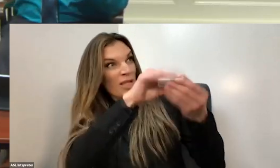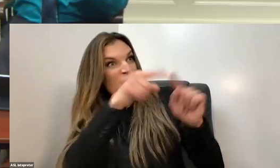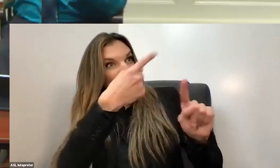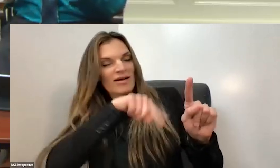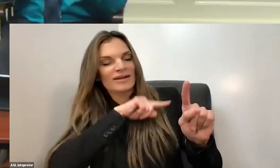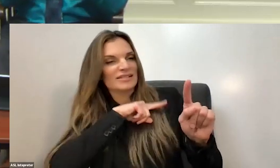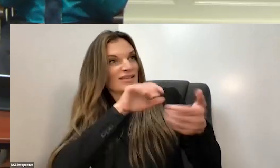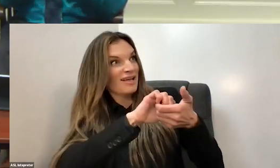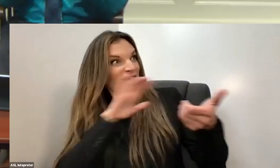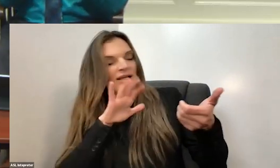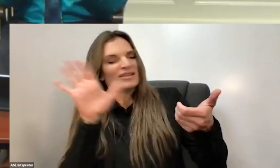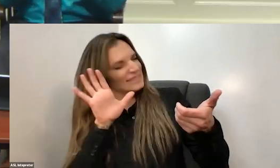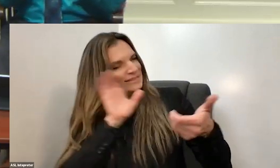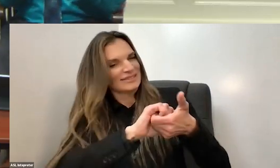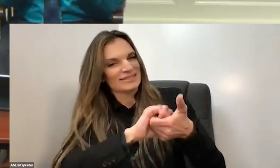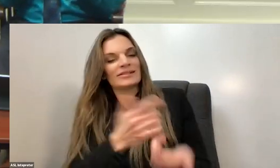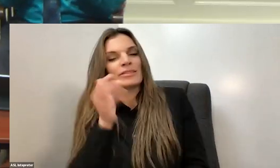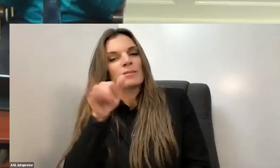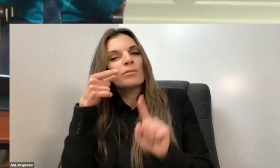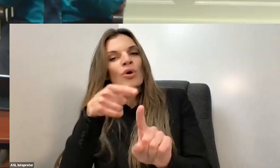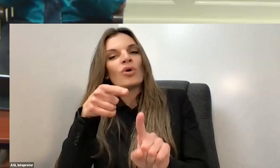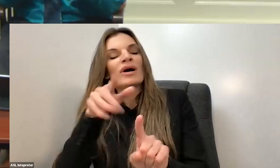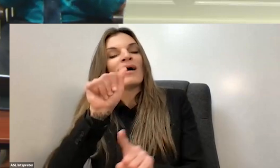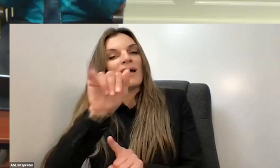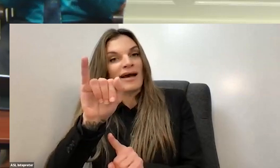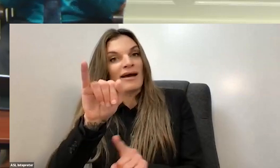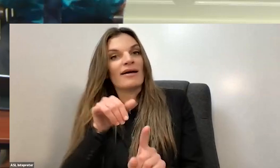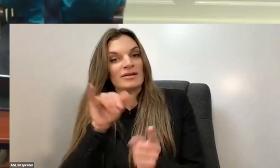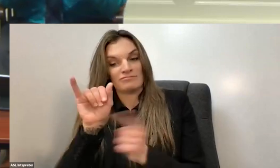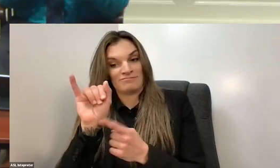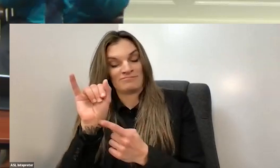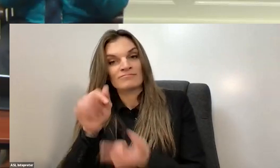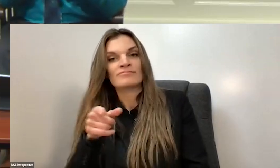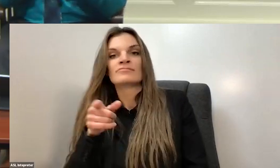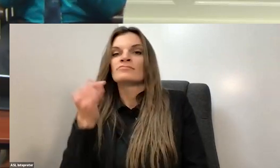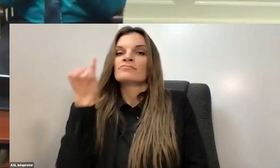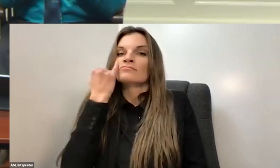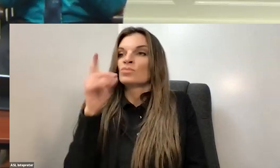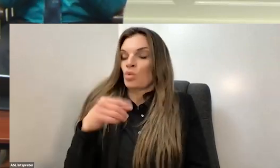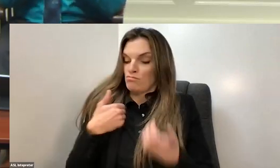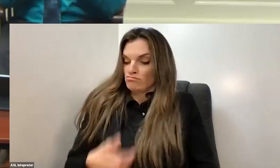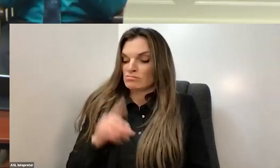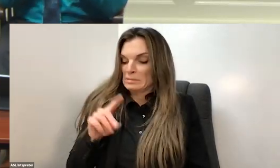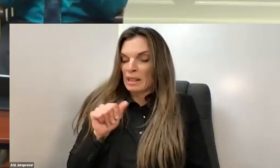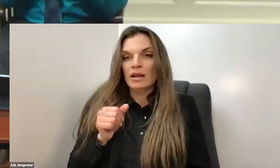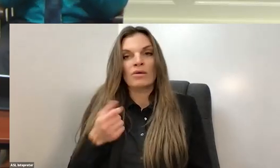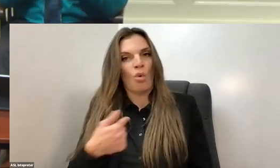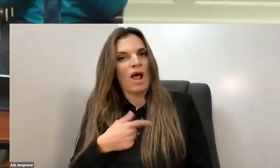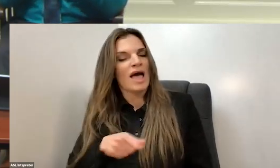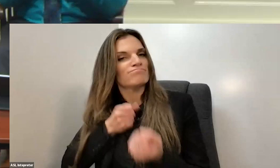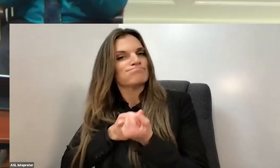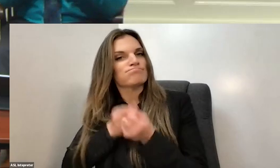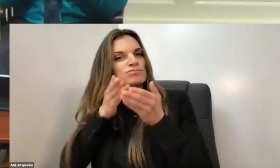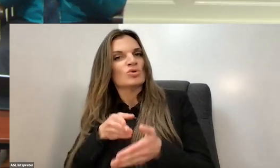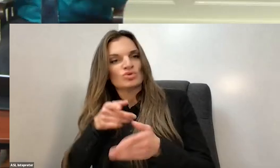about with AI, right? Making sure that those of us who have disabilities or allies of those that have disabilities are a part of